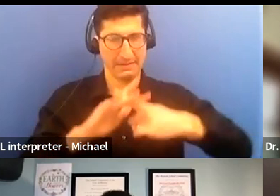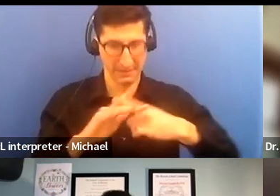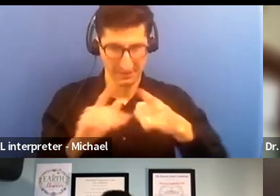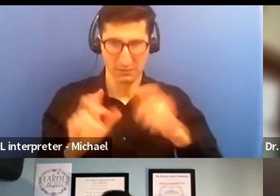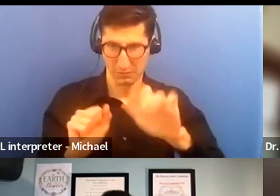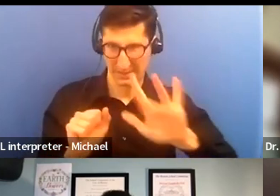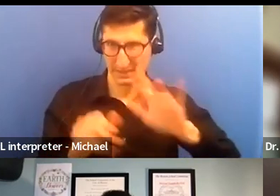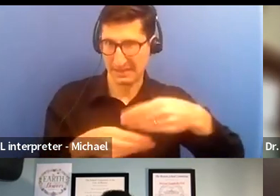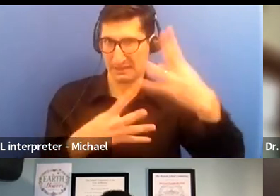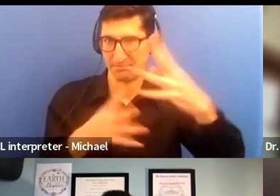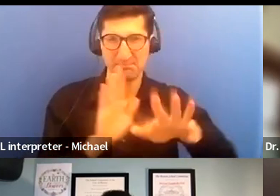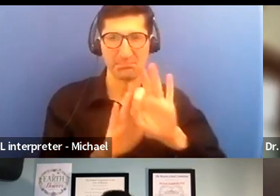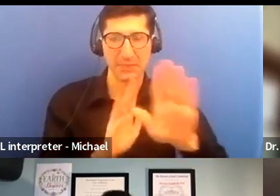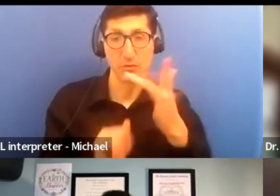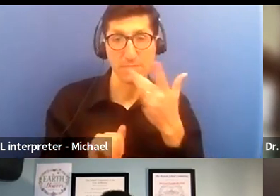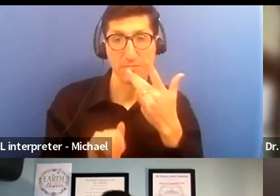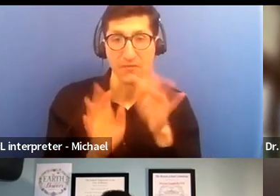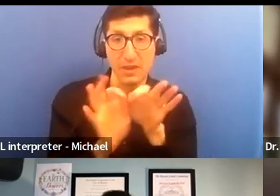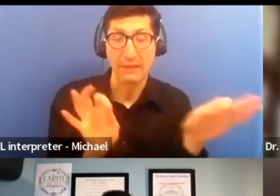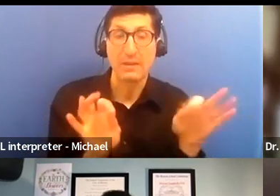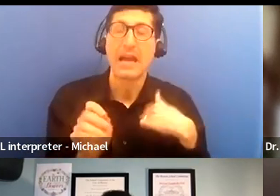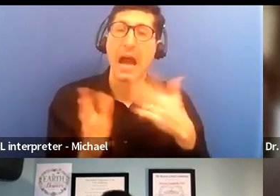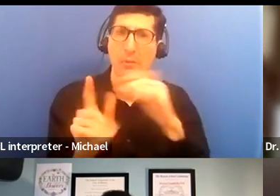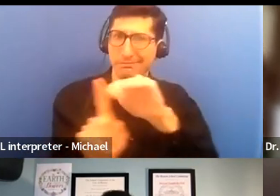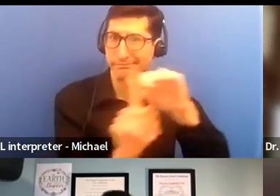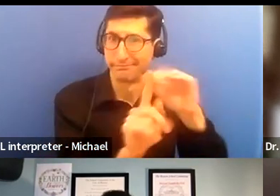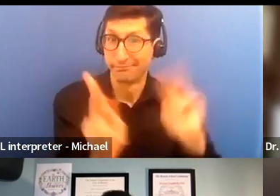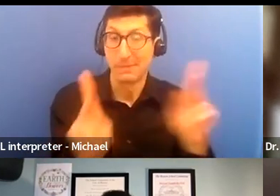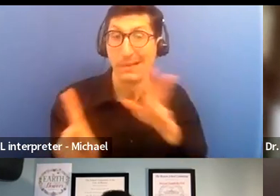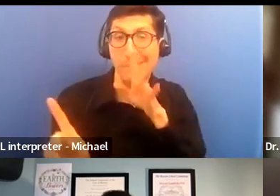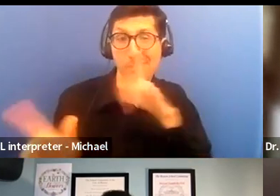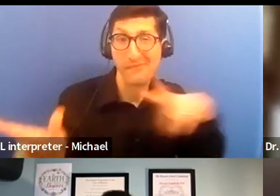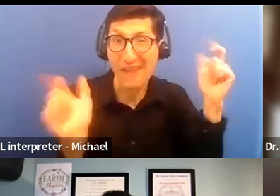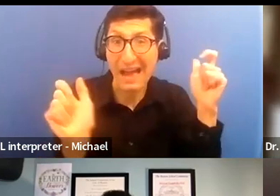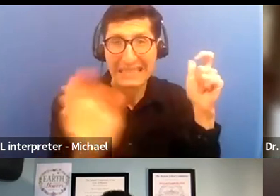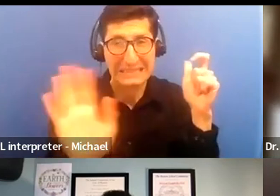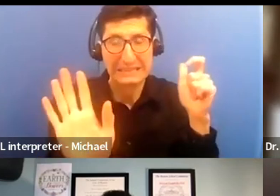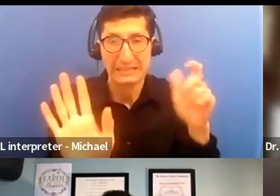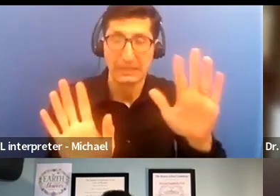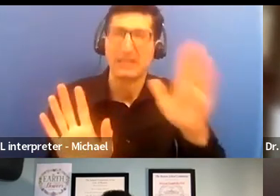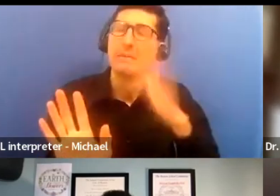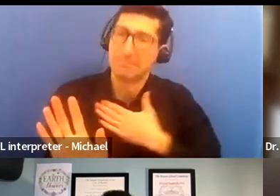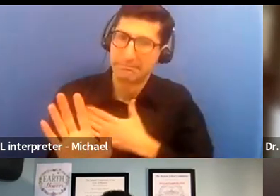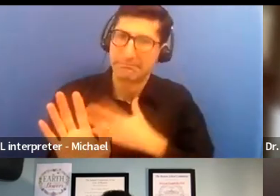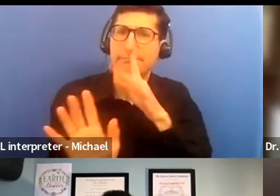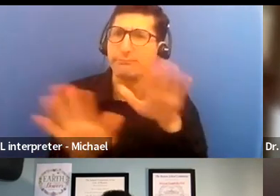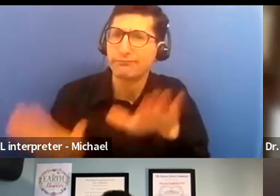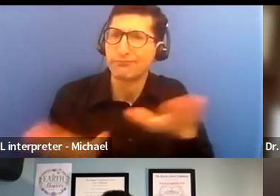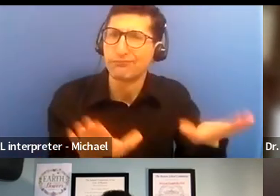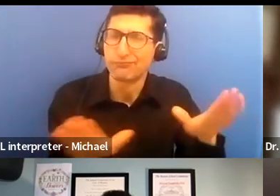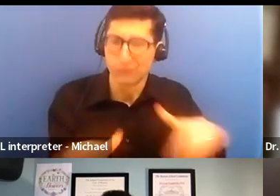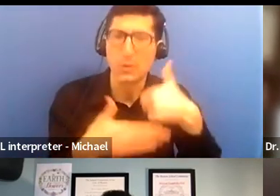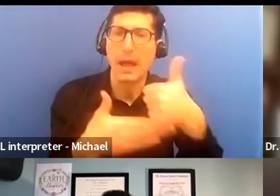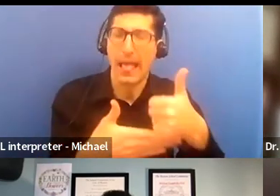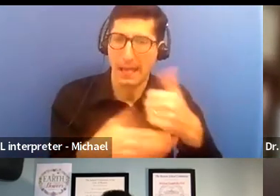remind everyone to please speak at a slower pace to assist our interpreters tonight.